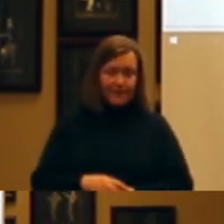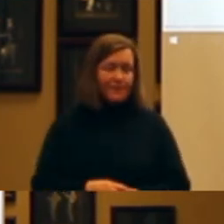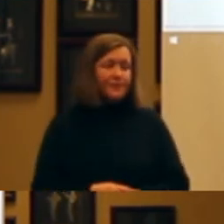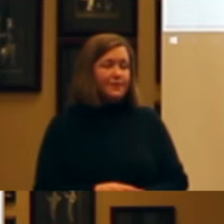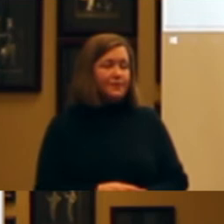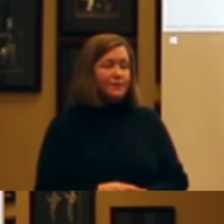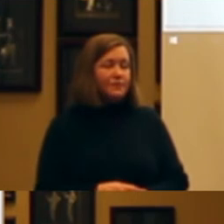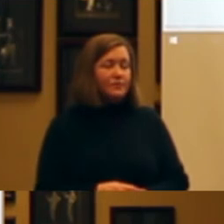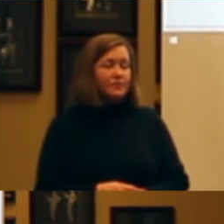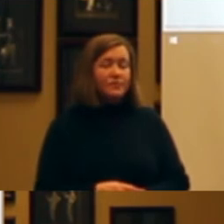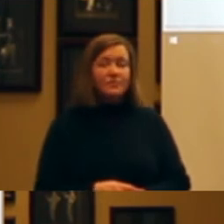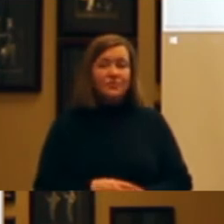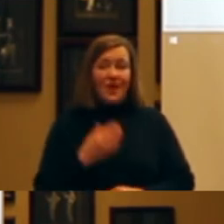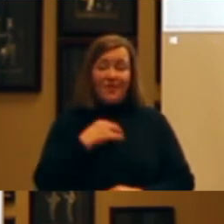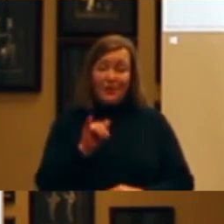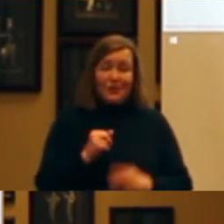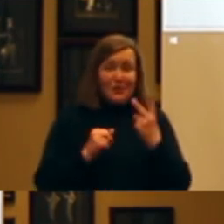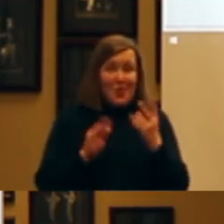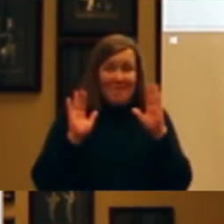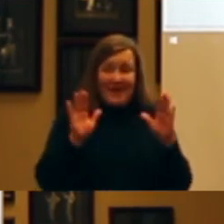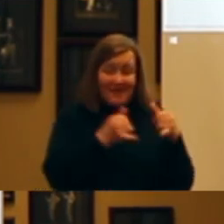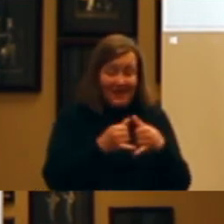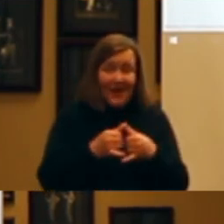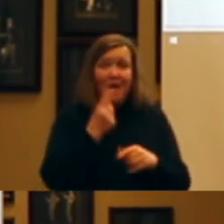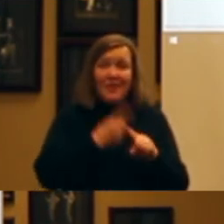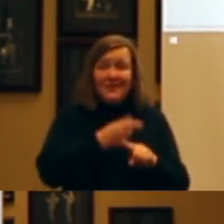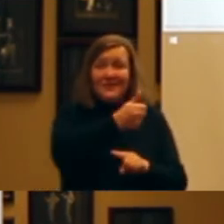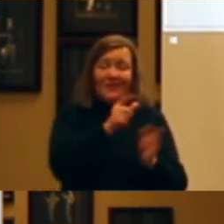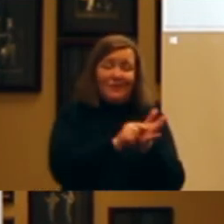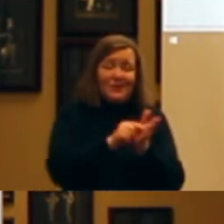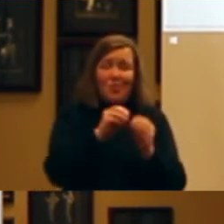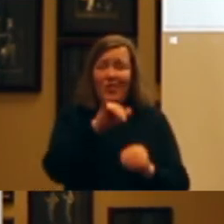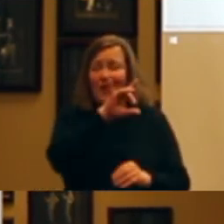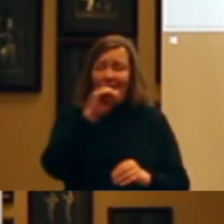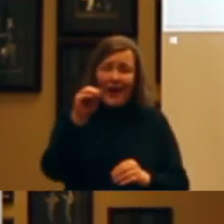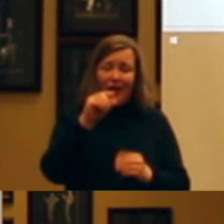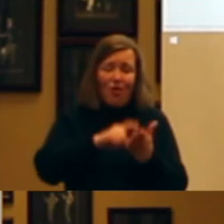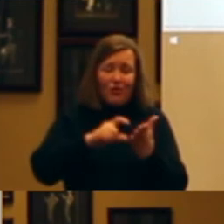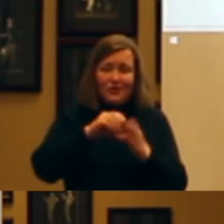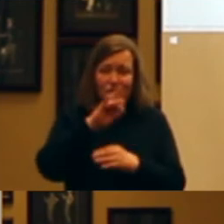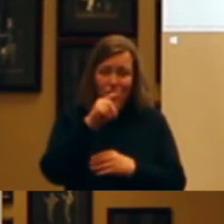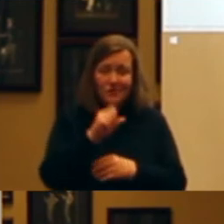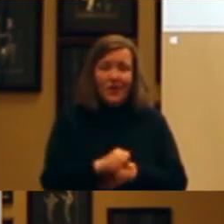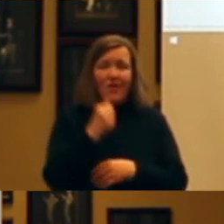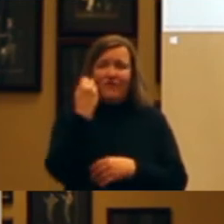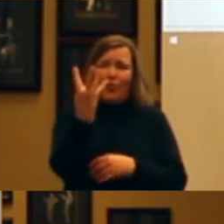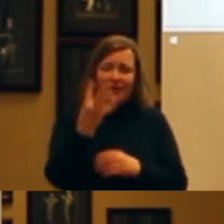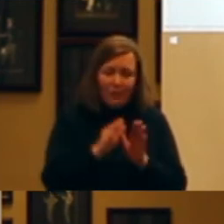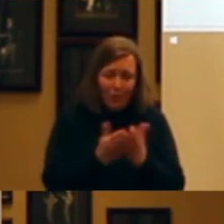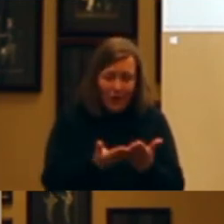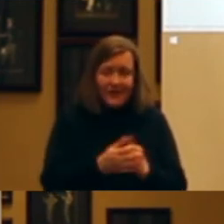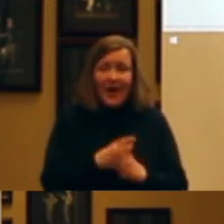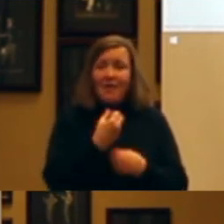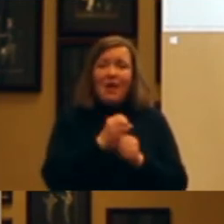So in addition to those two amazing feats, she has published over 80 journal articles, 14 books,